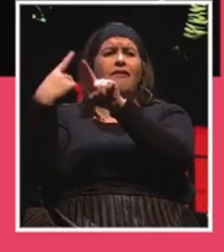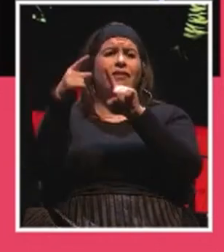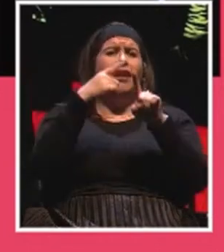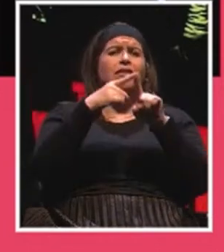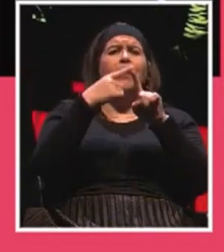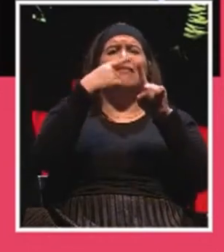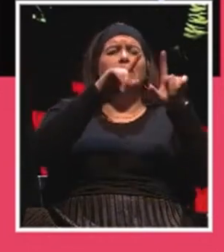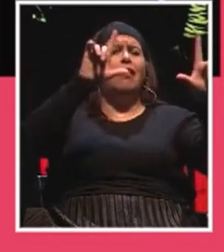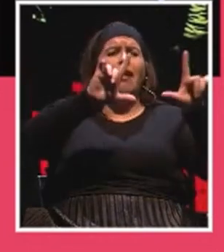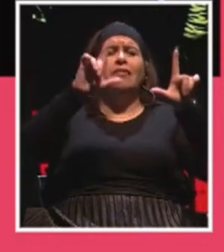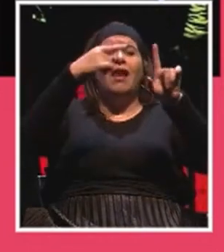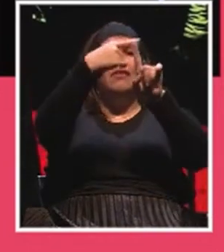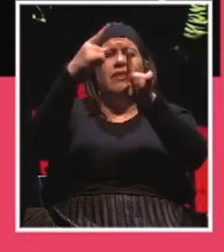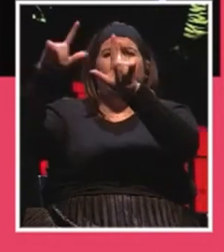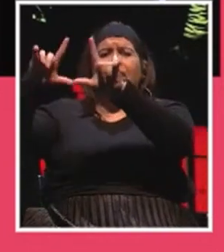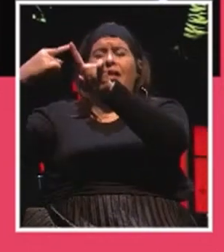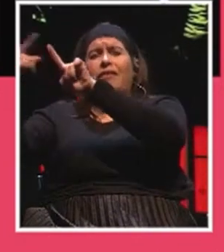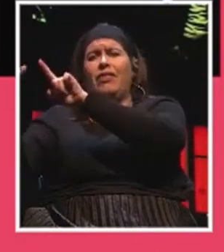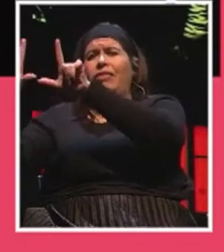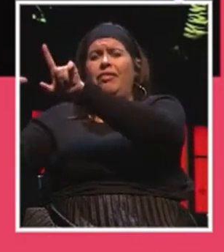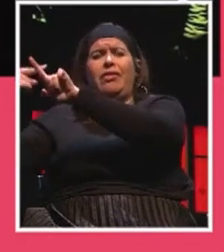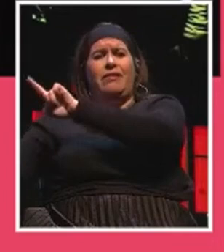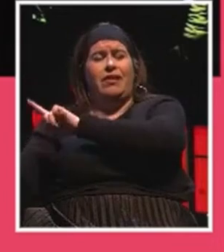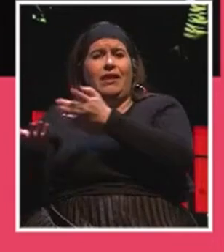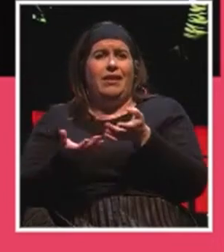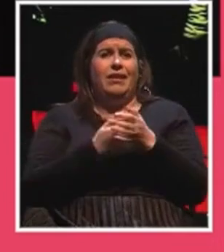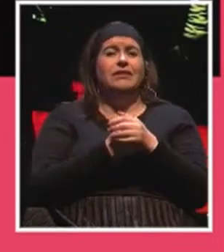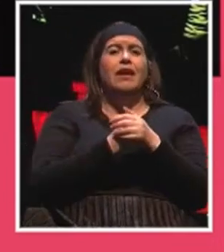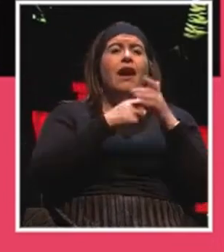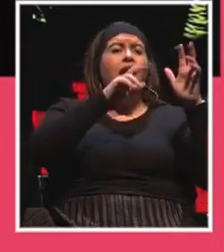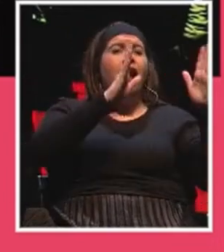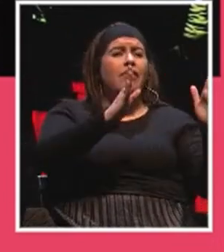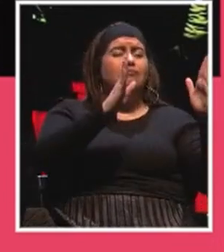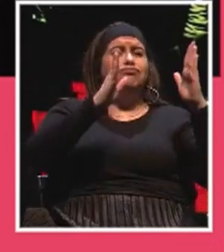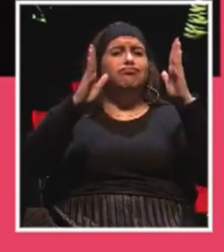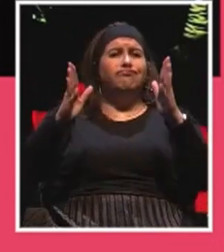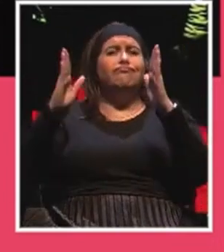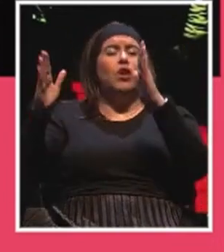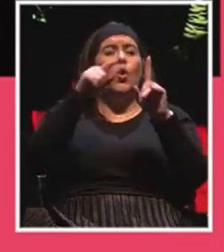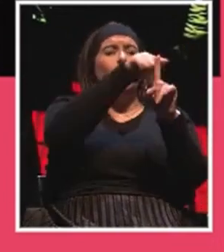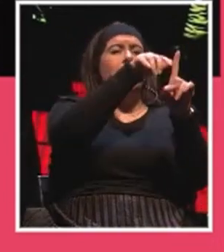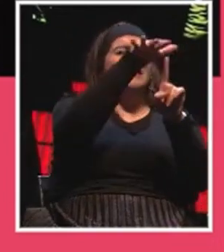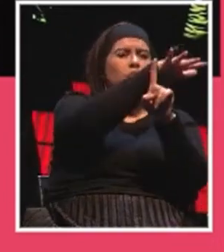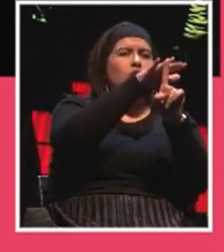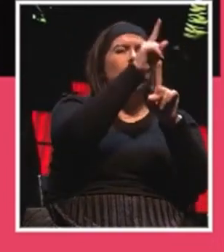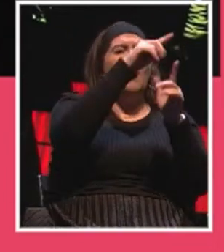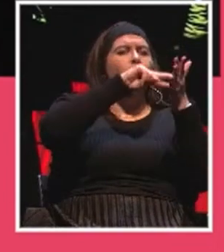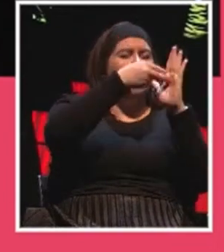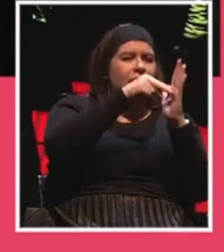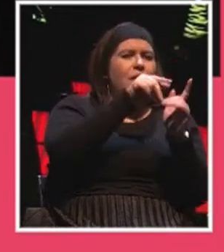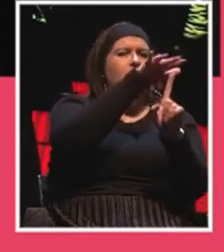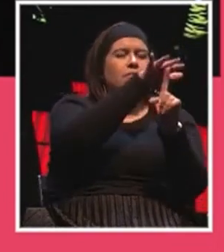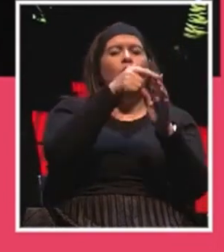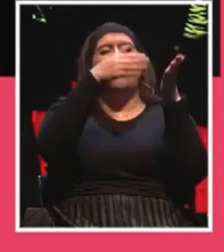would make a bunch of episodes. Each episode would be like a situation, a problem, a beginning,